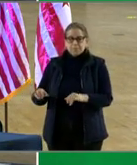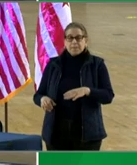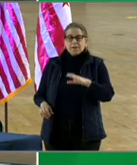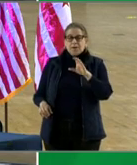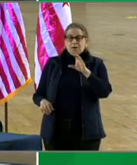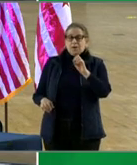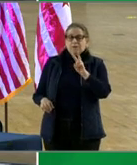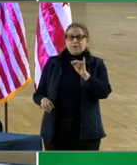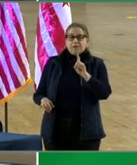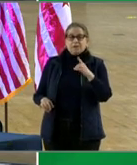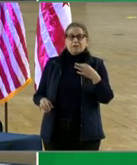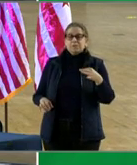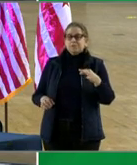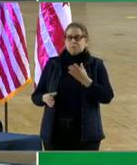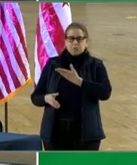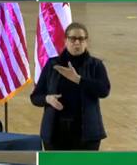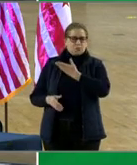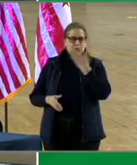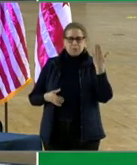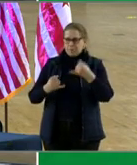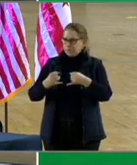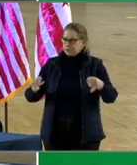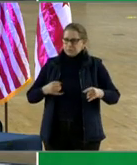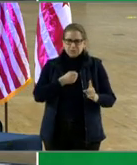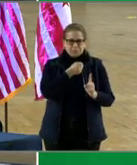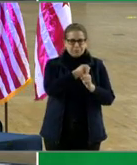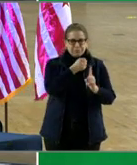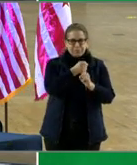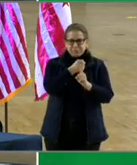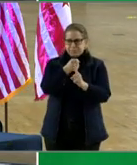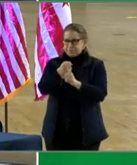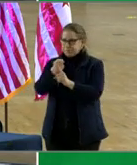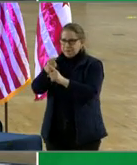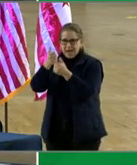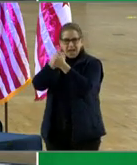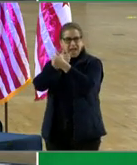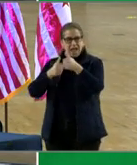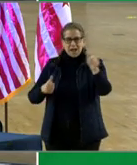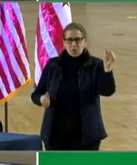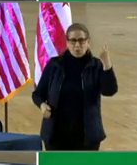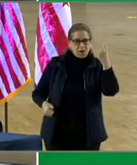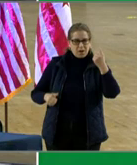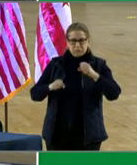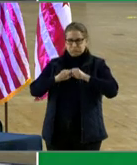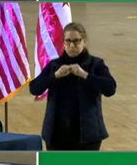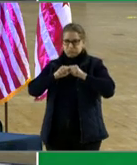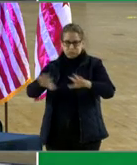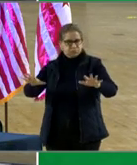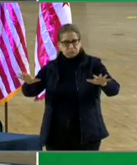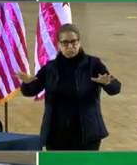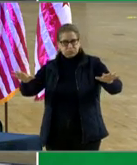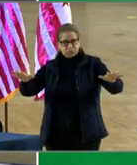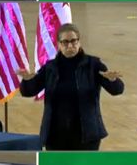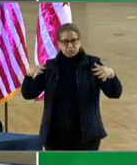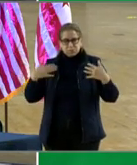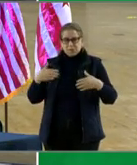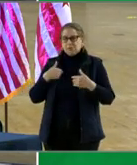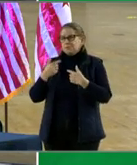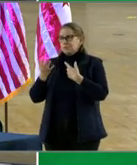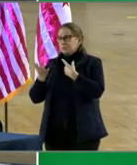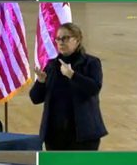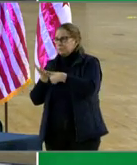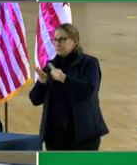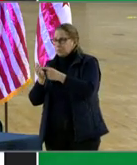or boundaries, so we are staying in constant communication with Maryland and Virginia and